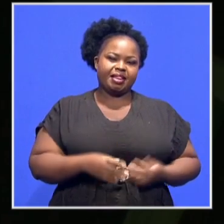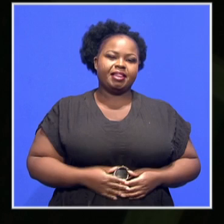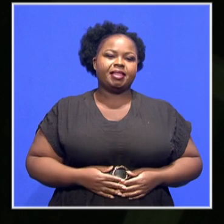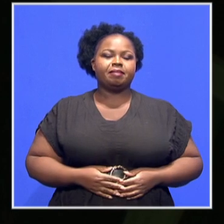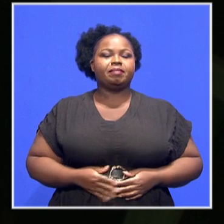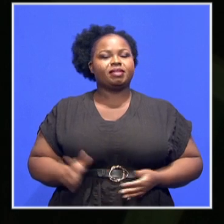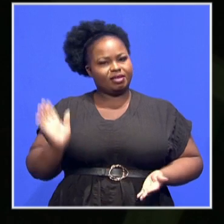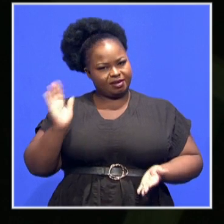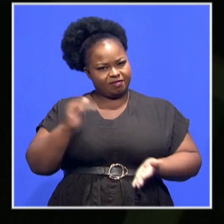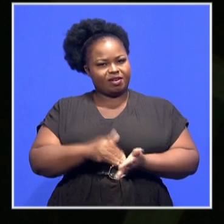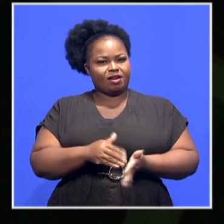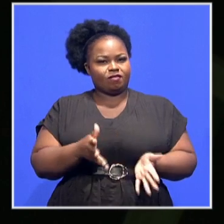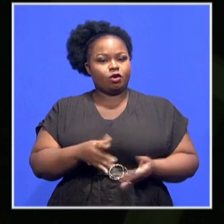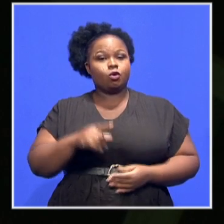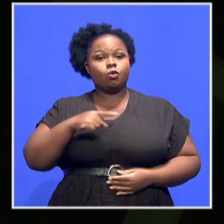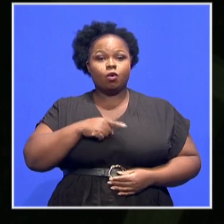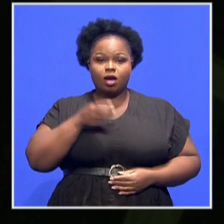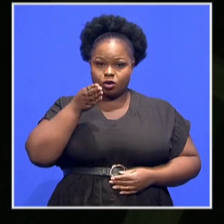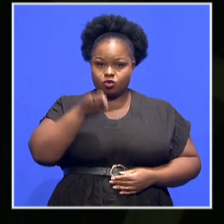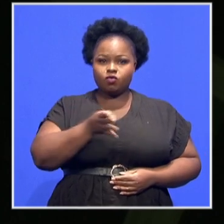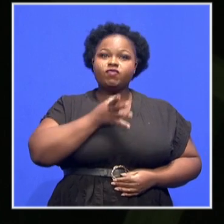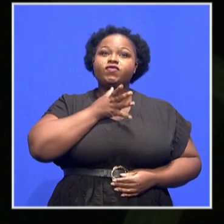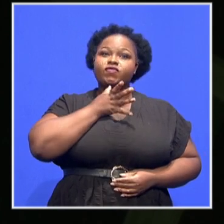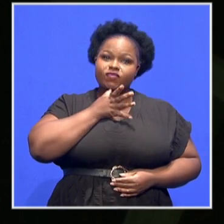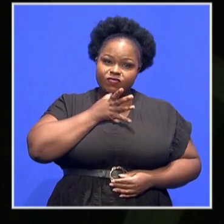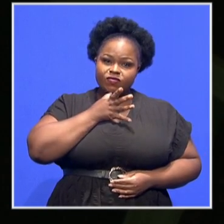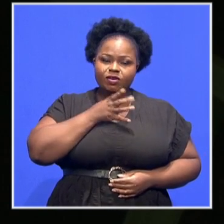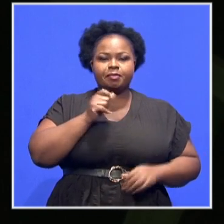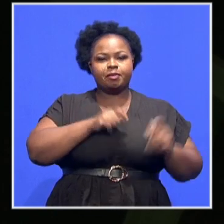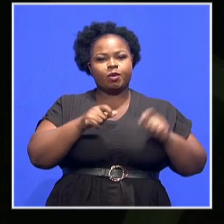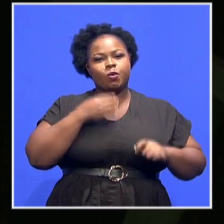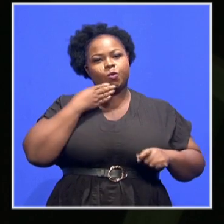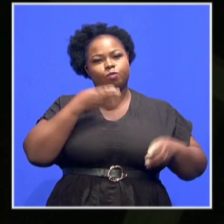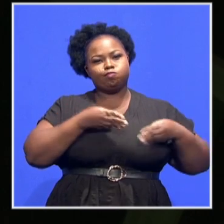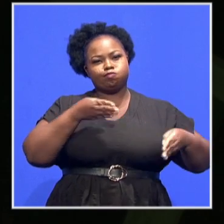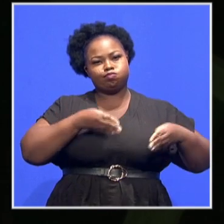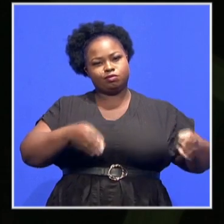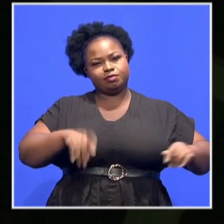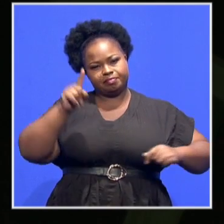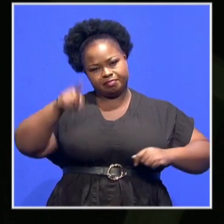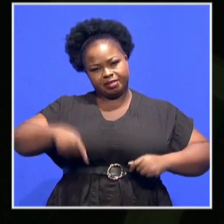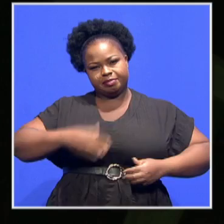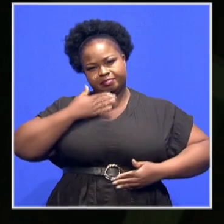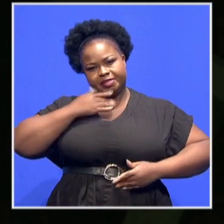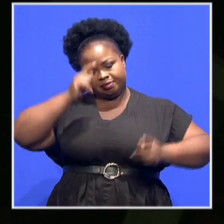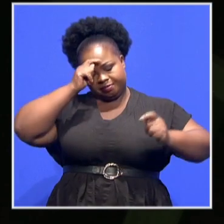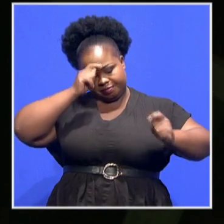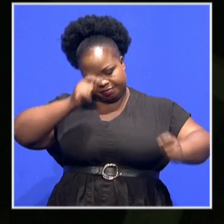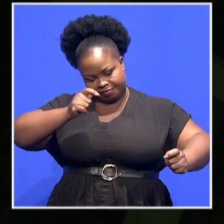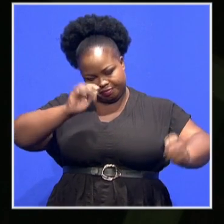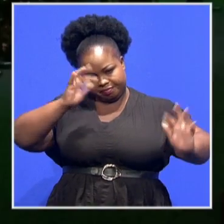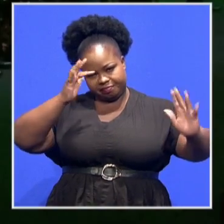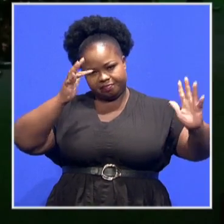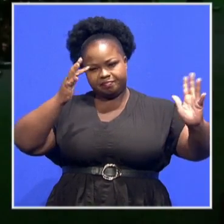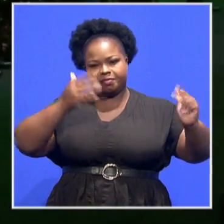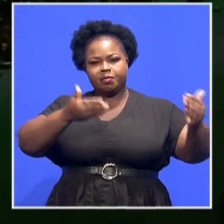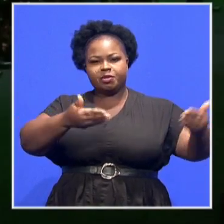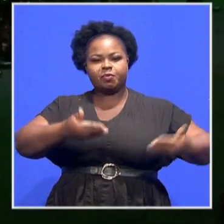come because of your great numbers attending this conference. Let's give him a round of applause and welcome